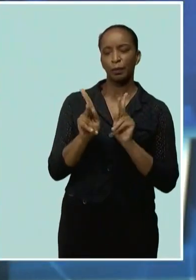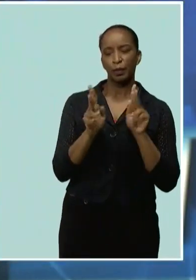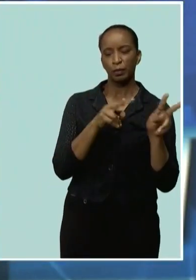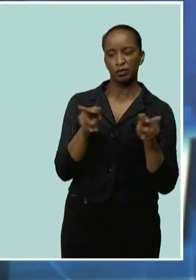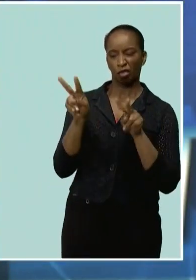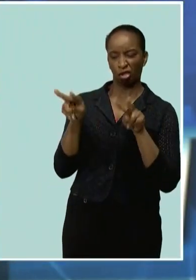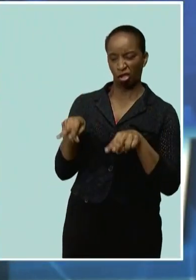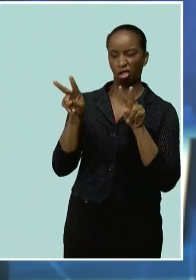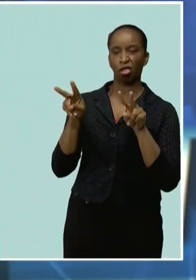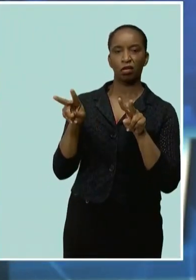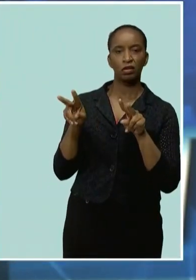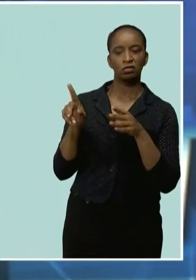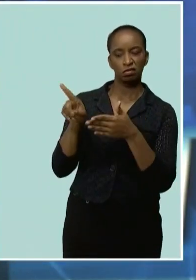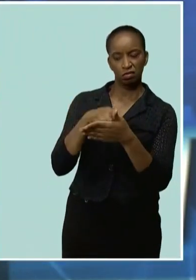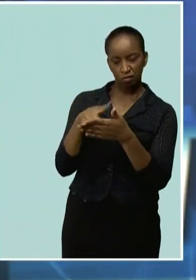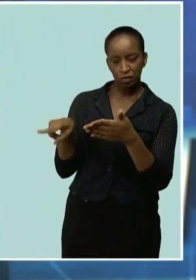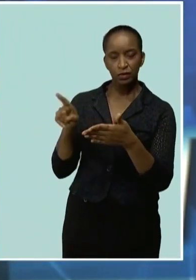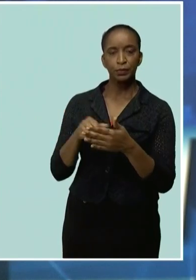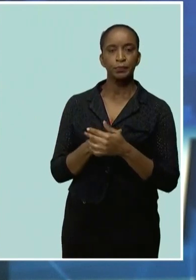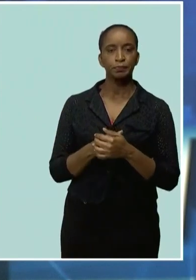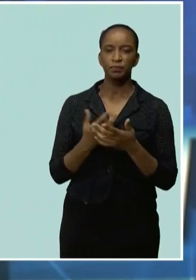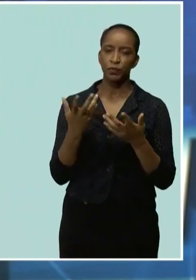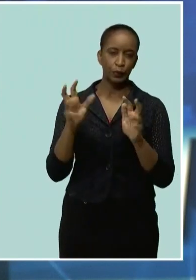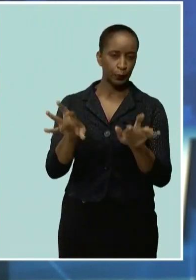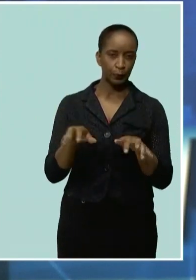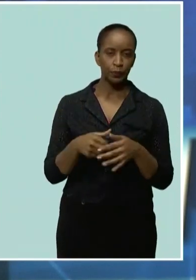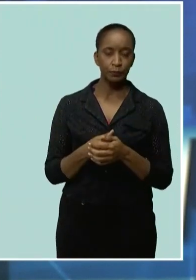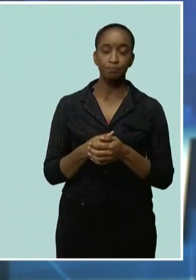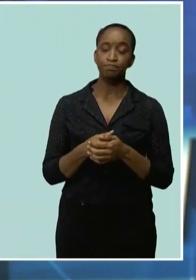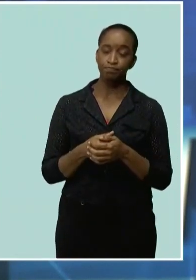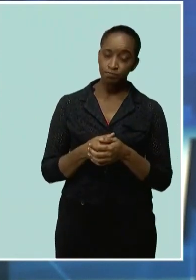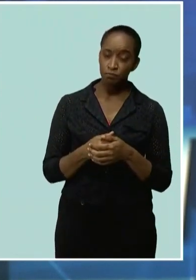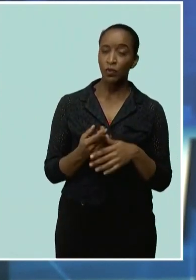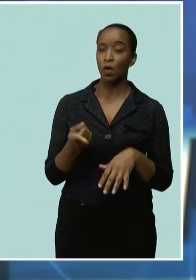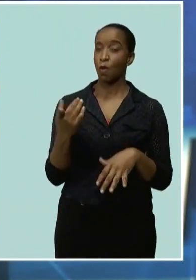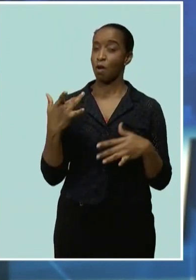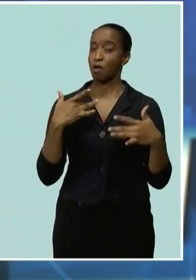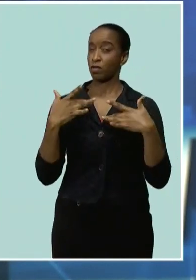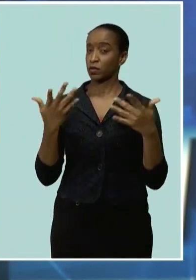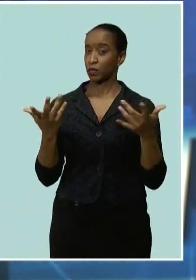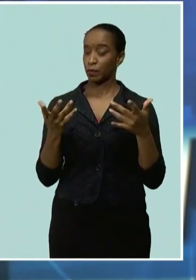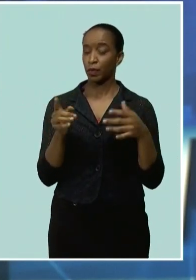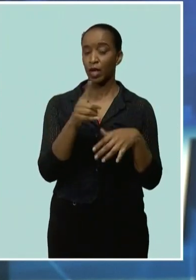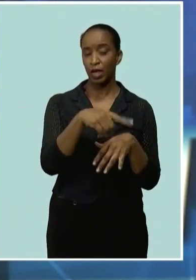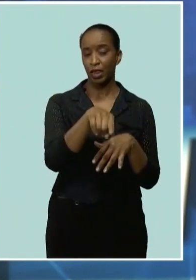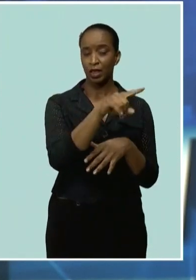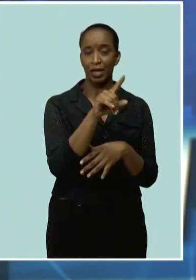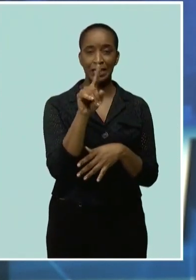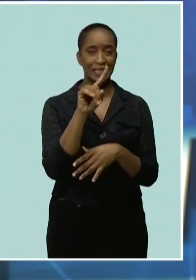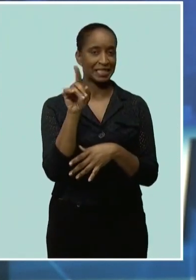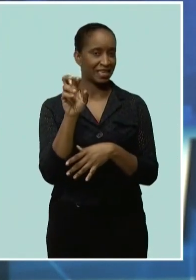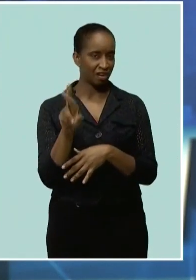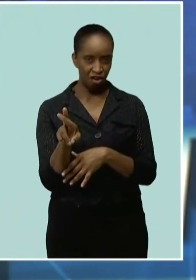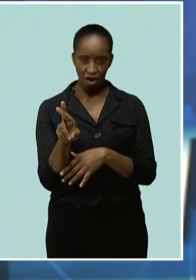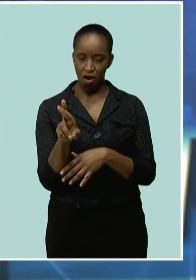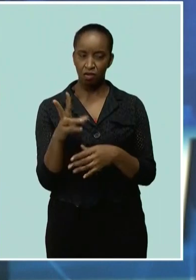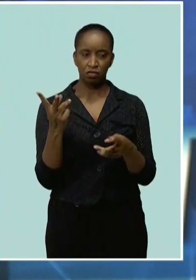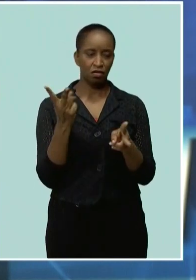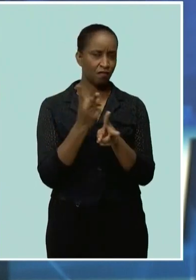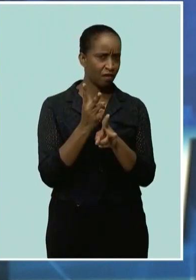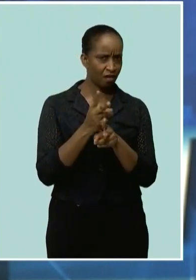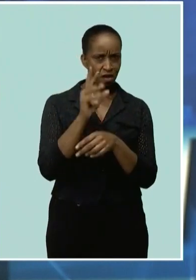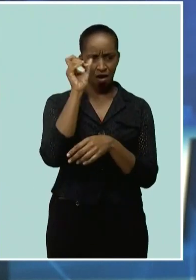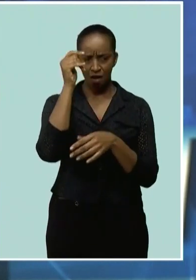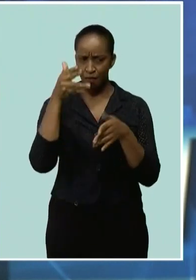Haynes is, however, expressing some concern about pirate PSV operators who continue to deprive the legitimate operators of